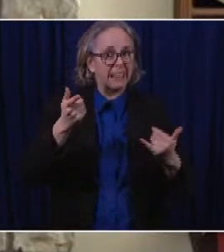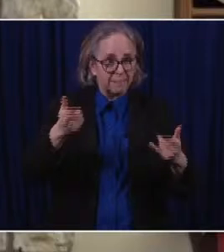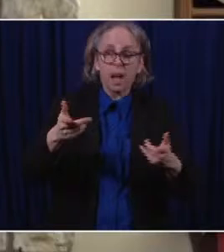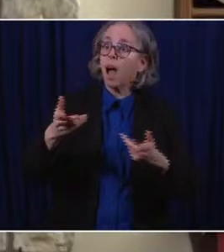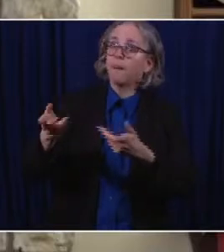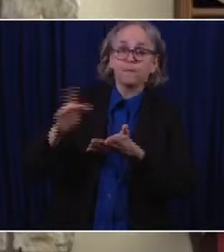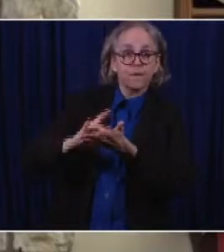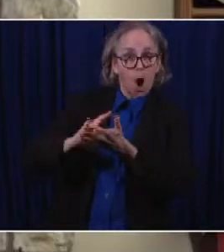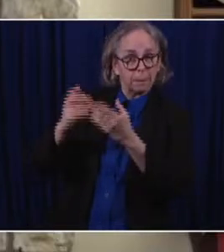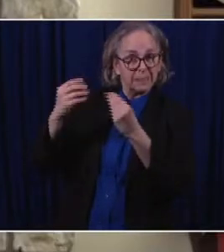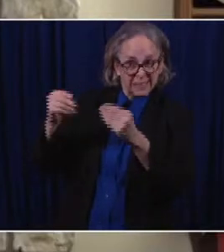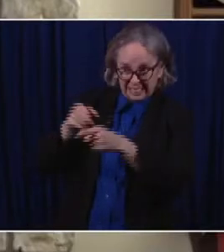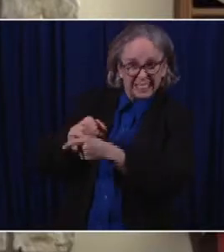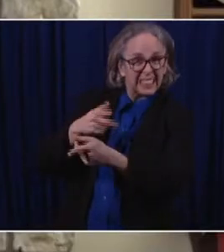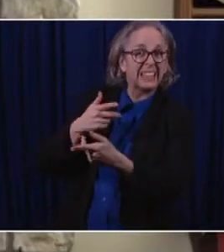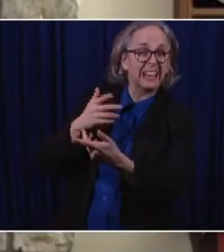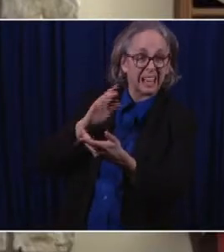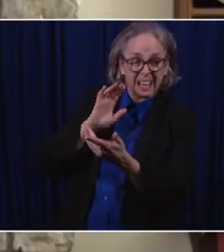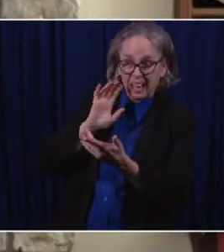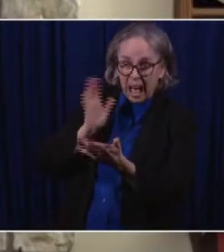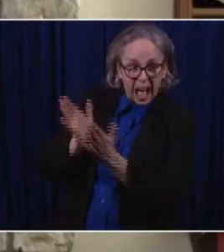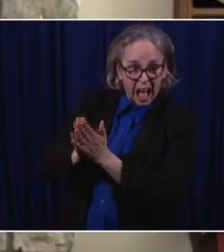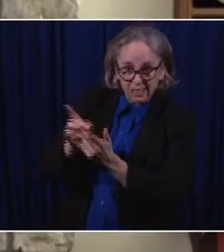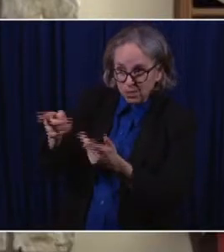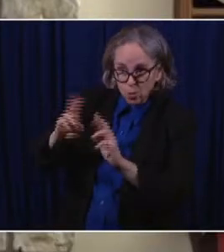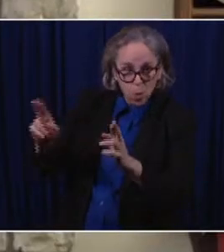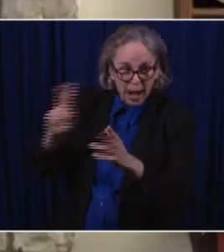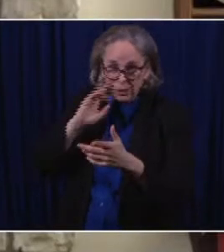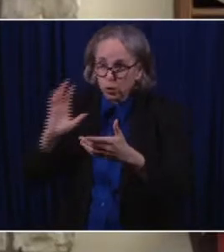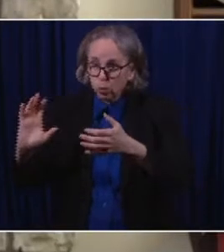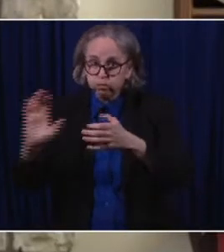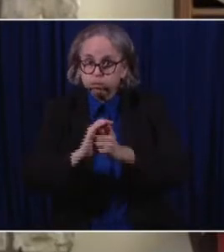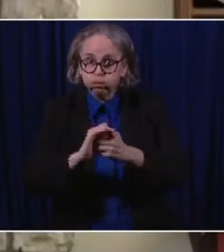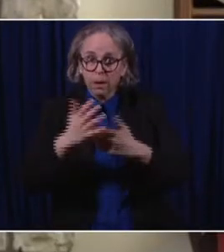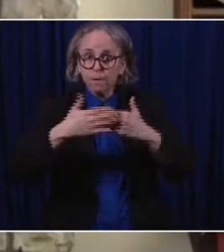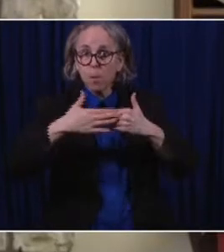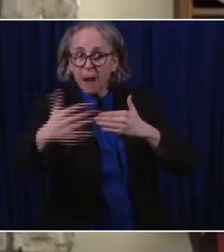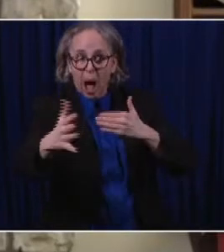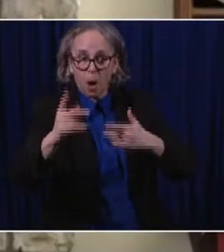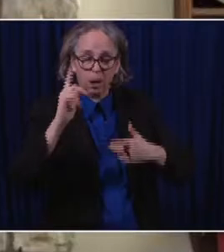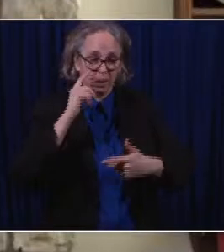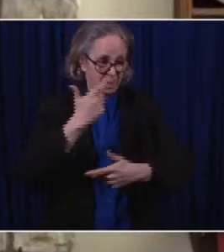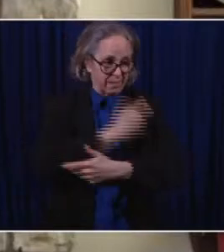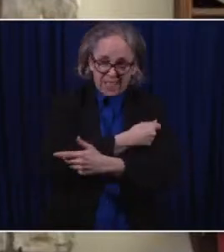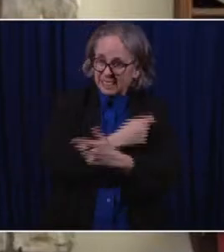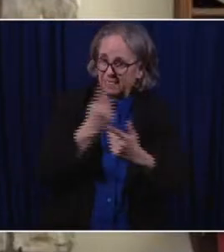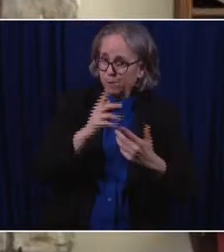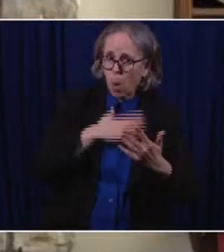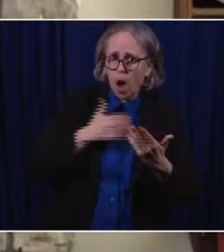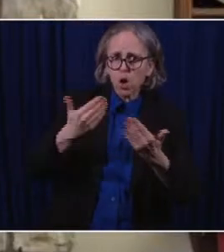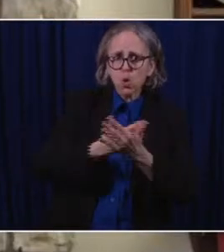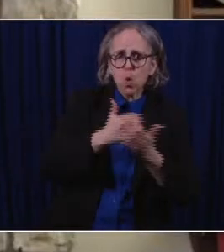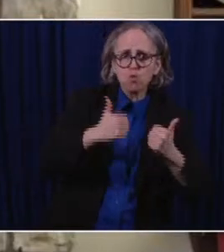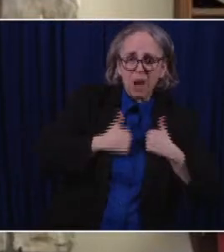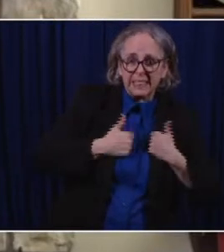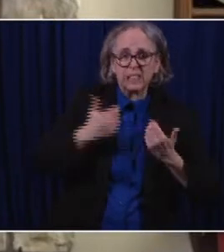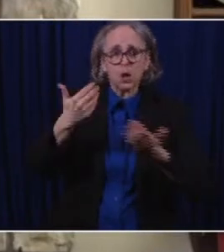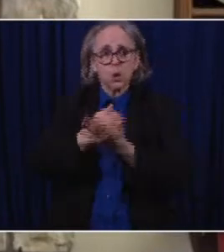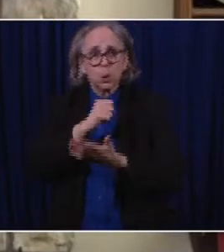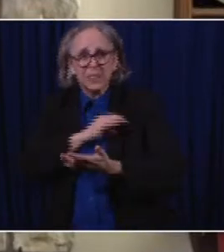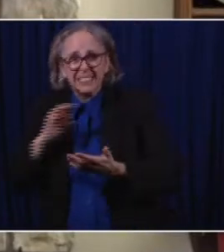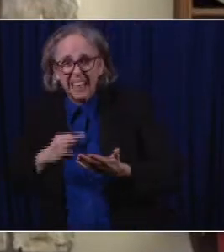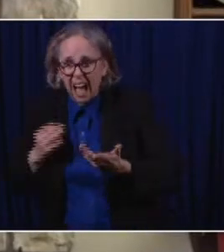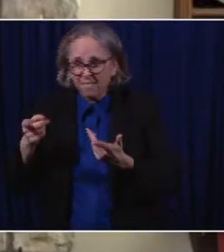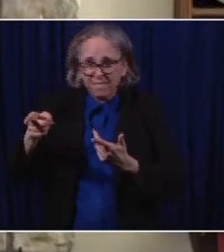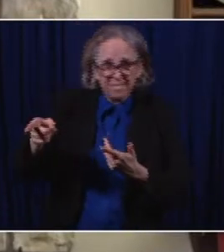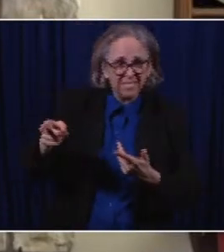And to find out from that pharmacy provider that if they're not currently a COVID vaccine provider, do